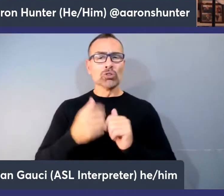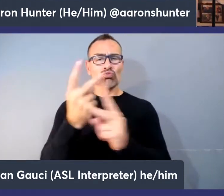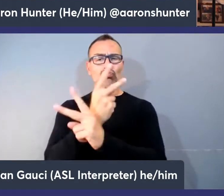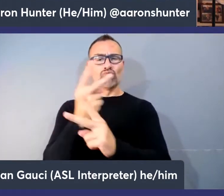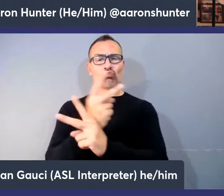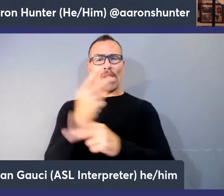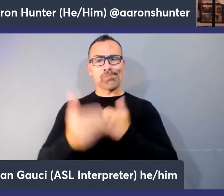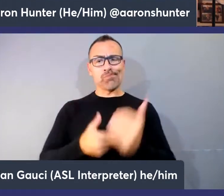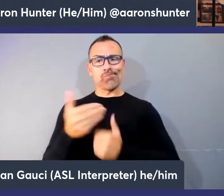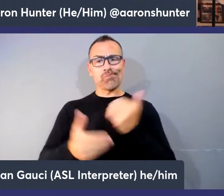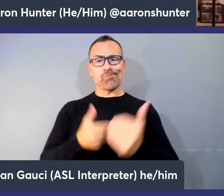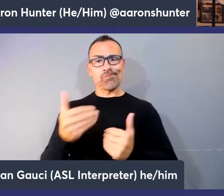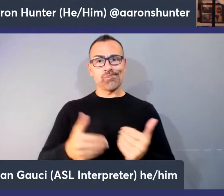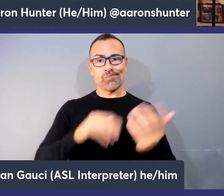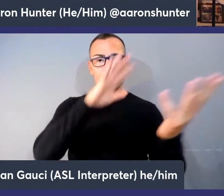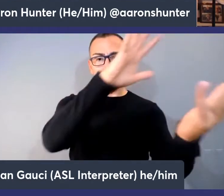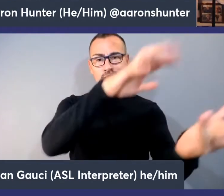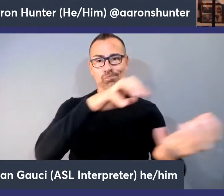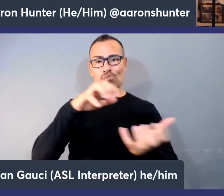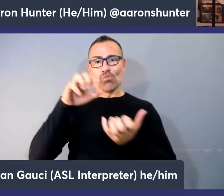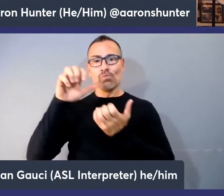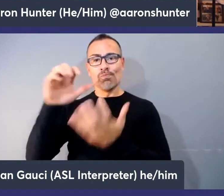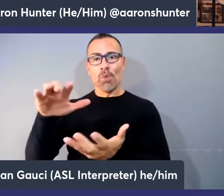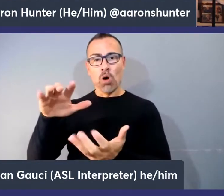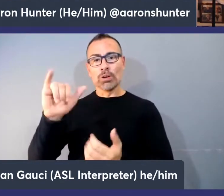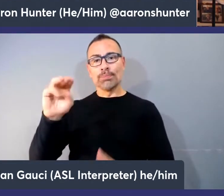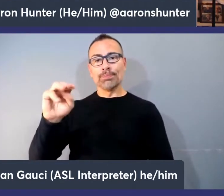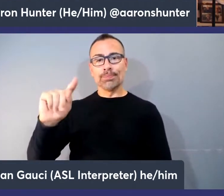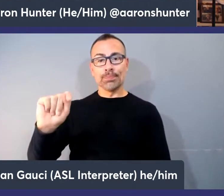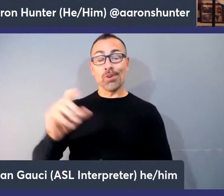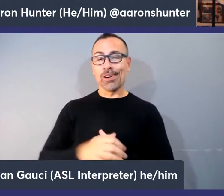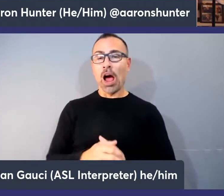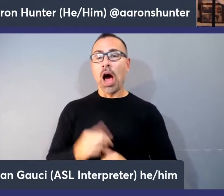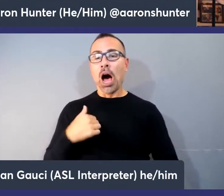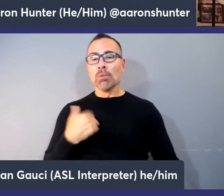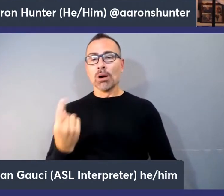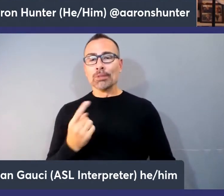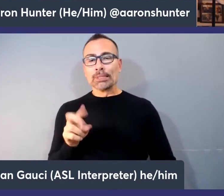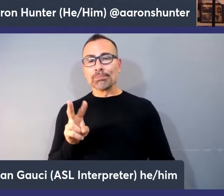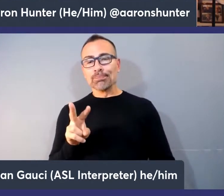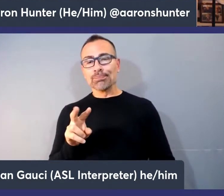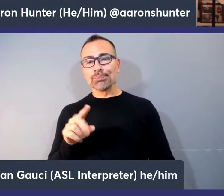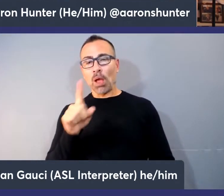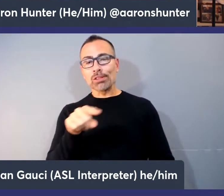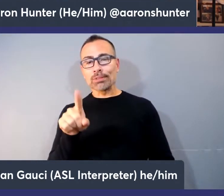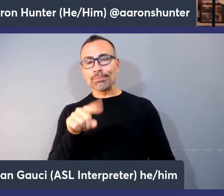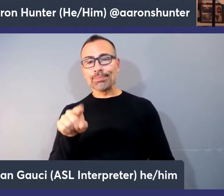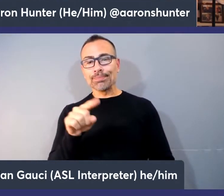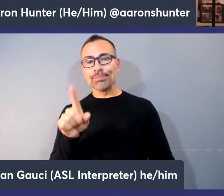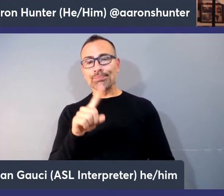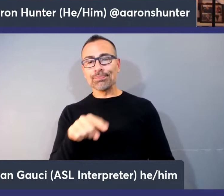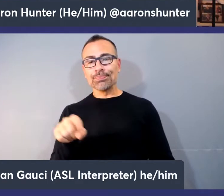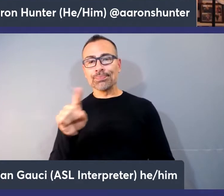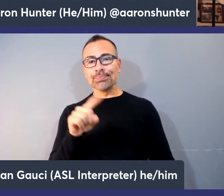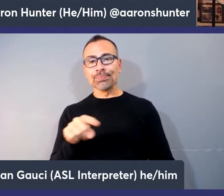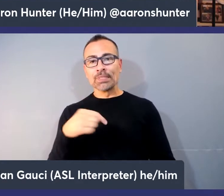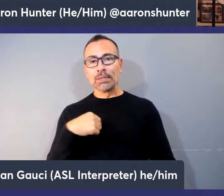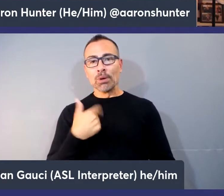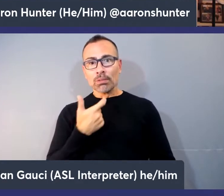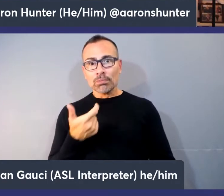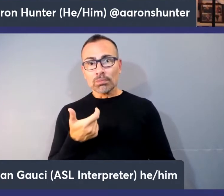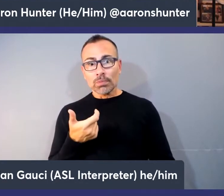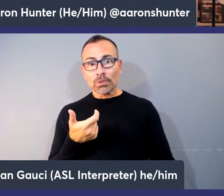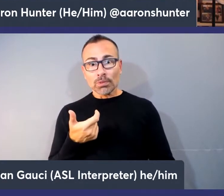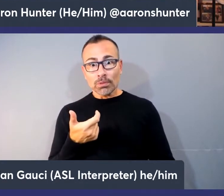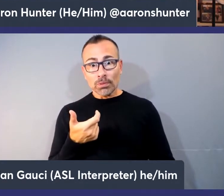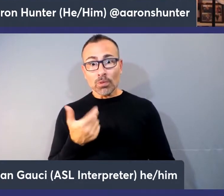big fan of just staring at status bars and hitting refresh, thinking it's going to do something faster and better. Yeah. But if Um, someone